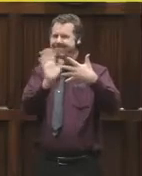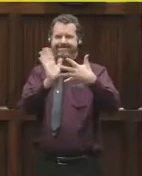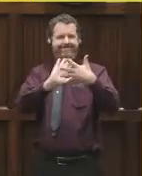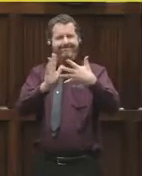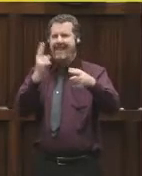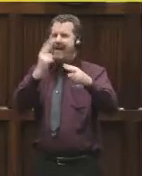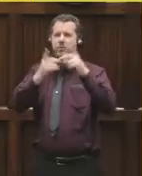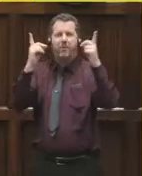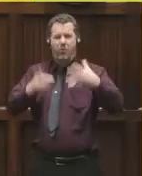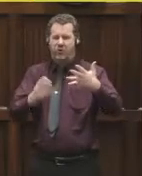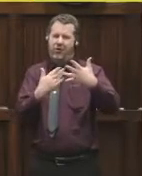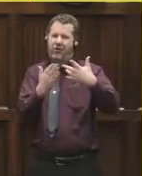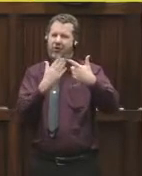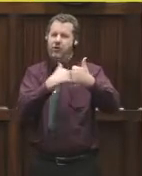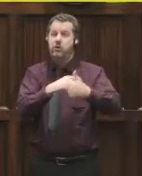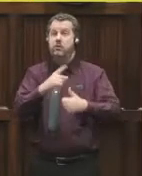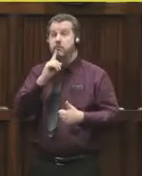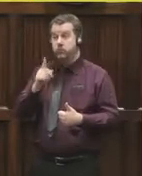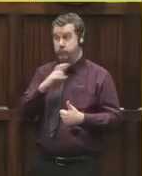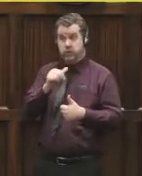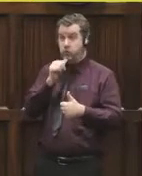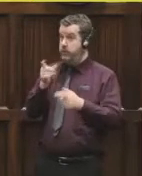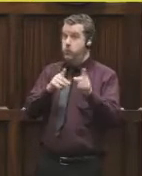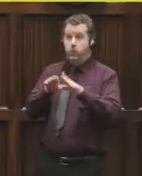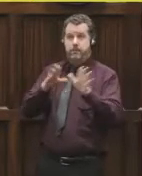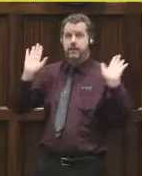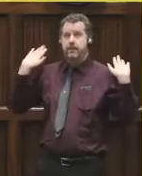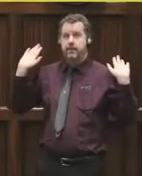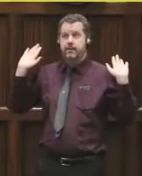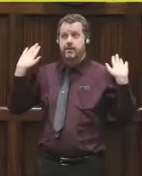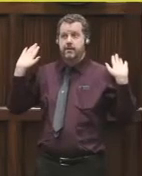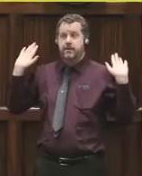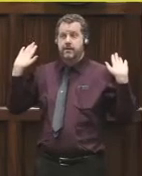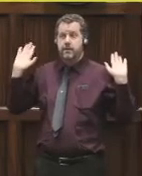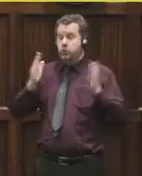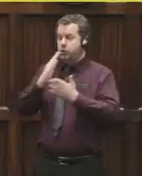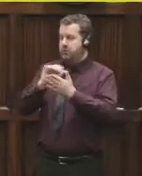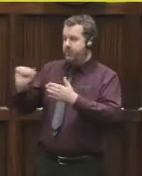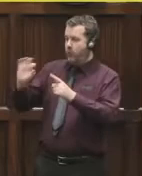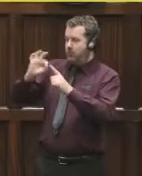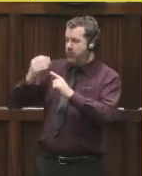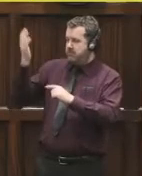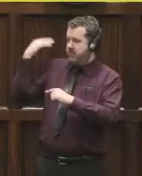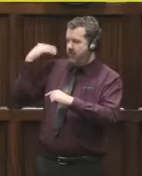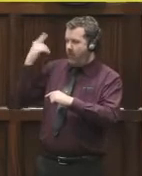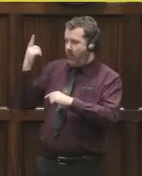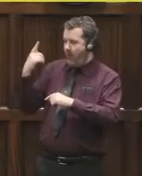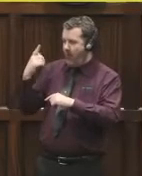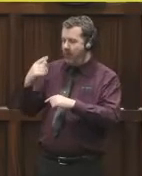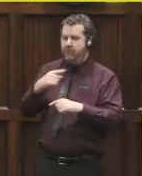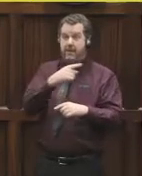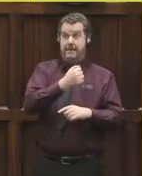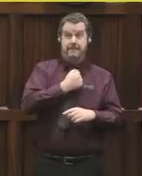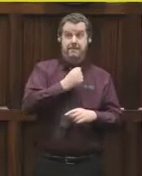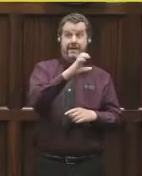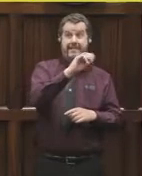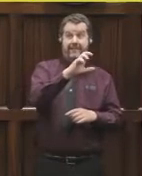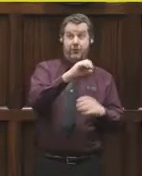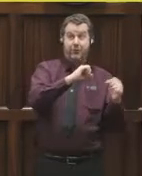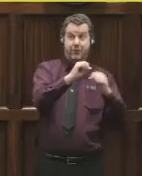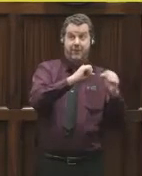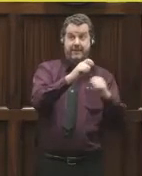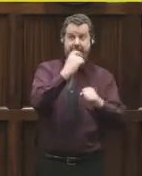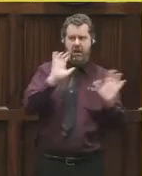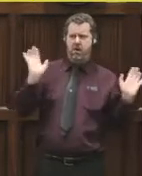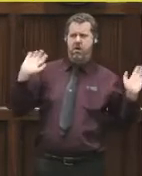give a commitment that it had nothing to do with me? Some of the points that you raised there are my civil servants. They've reassured me of that. But can